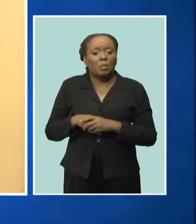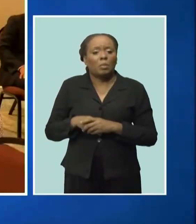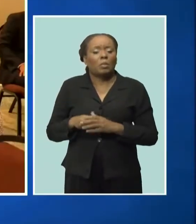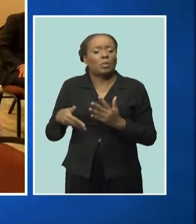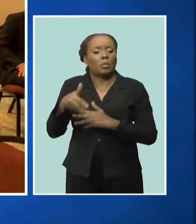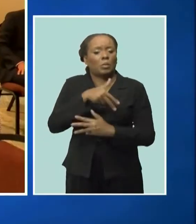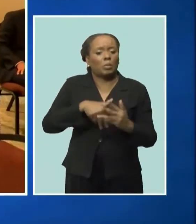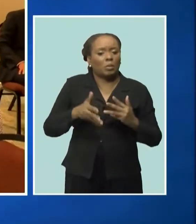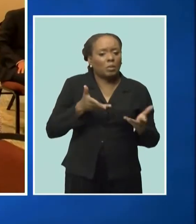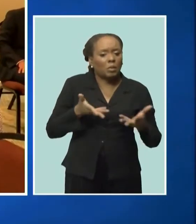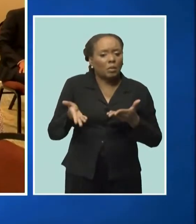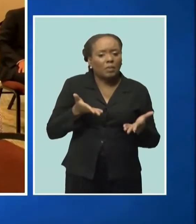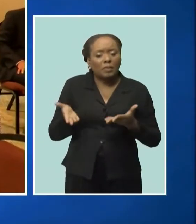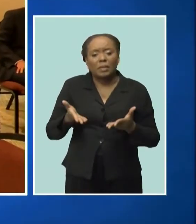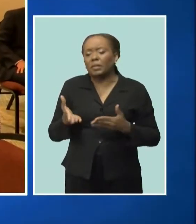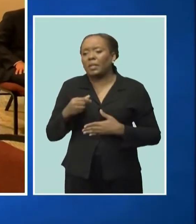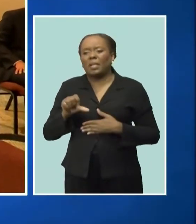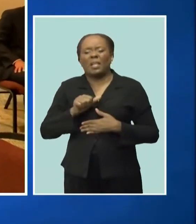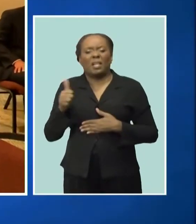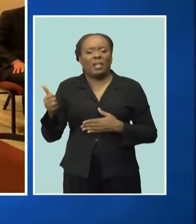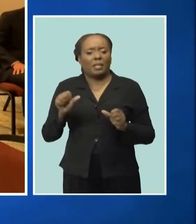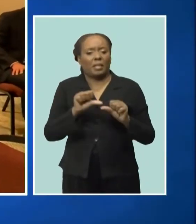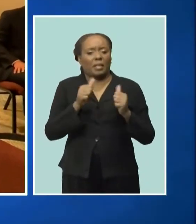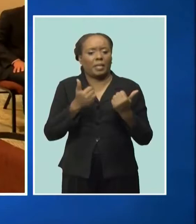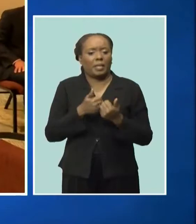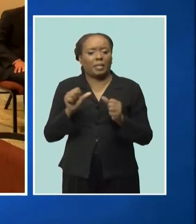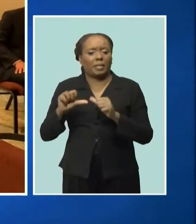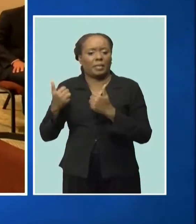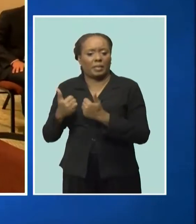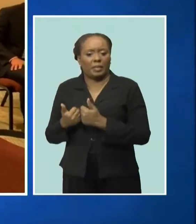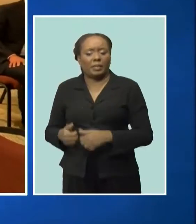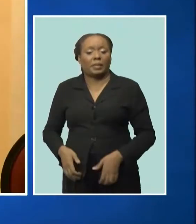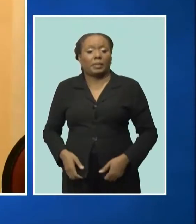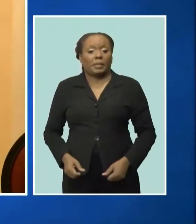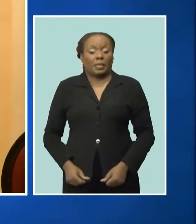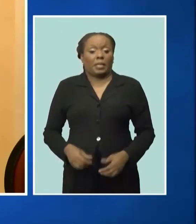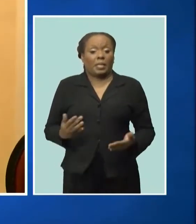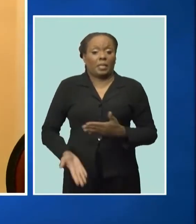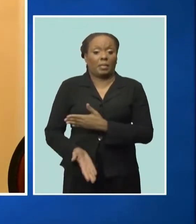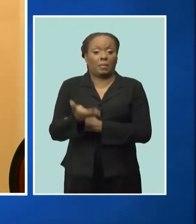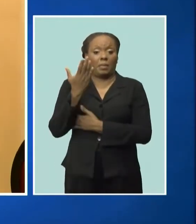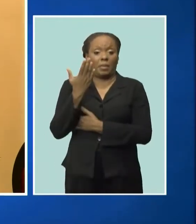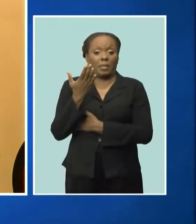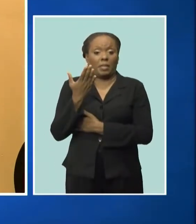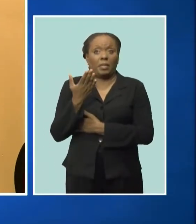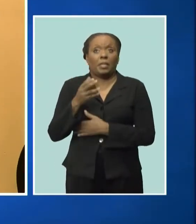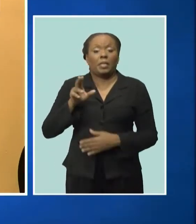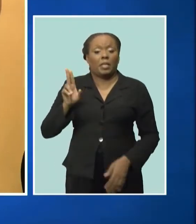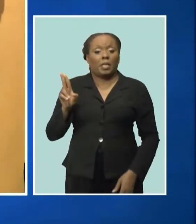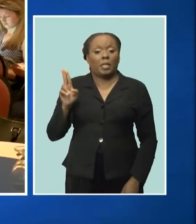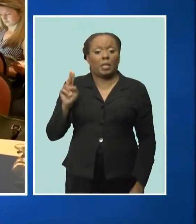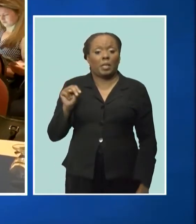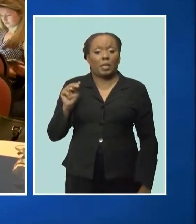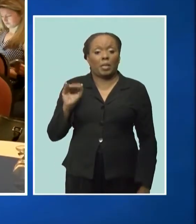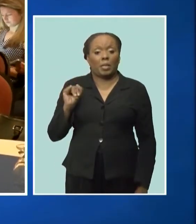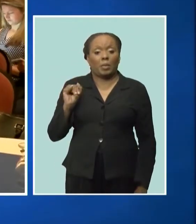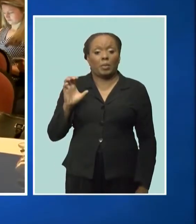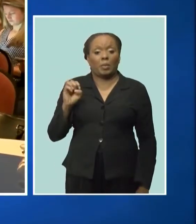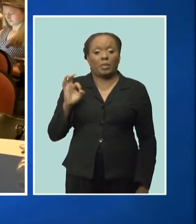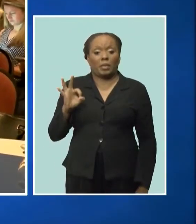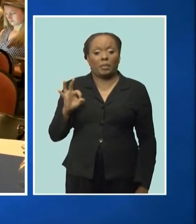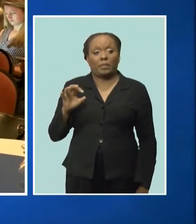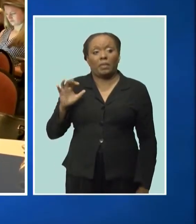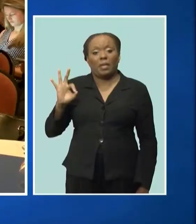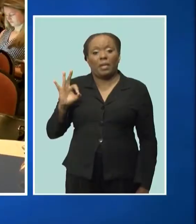Reintegration Unit along with other measures. His comments came on the sidelines of this morning's joint UNICEF-FAO regional